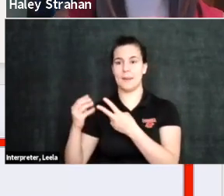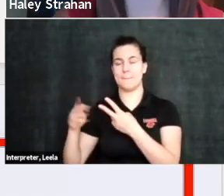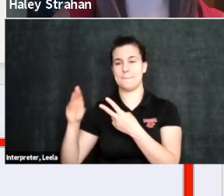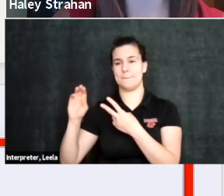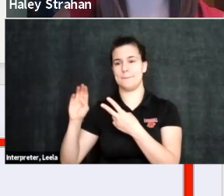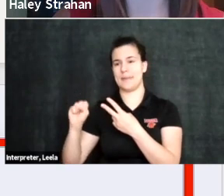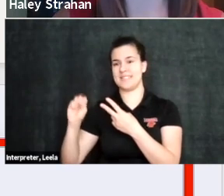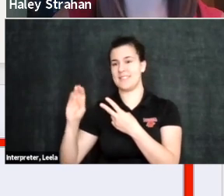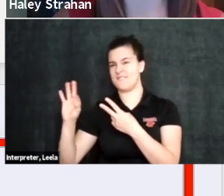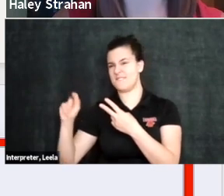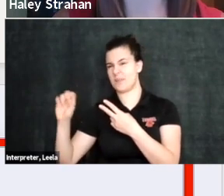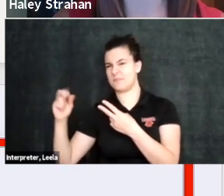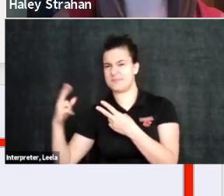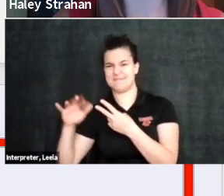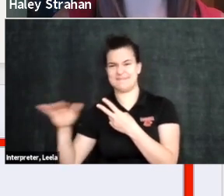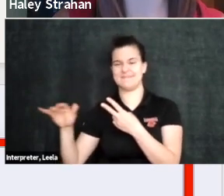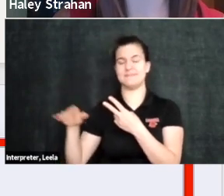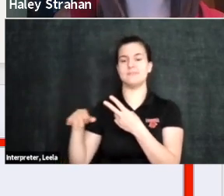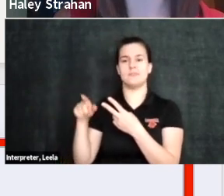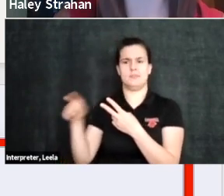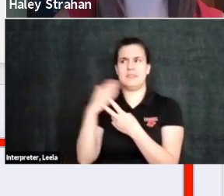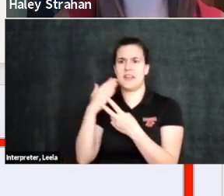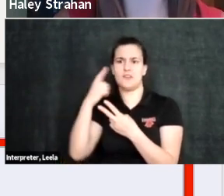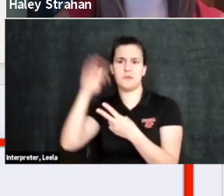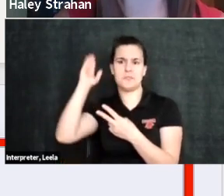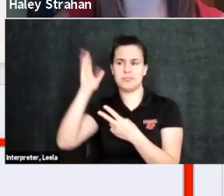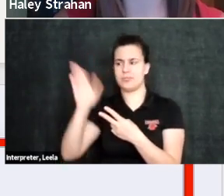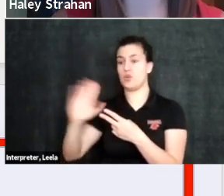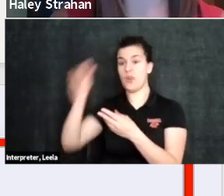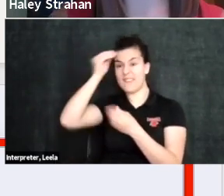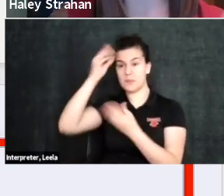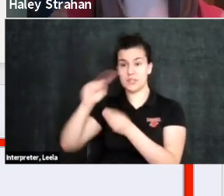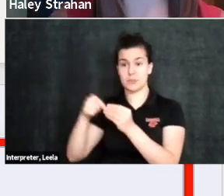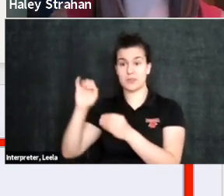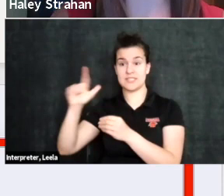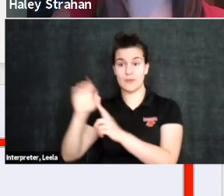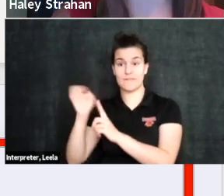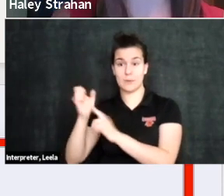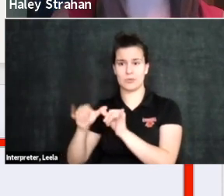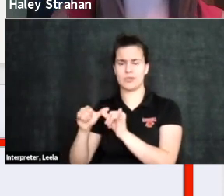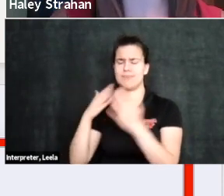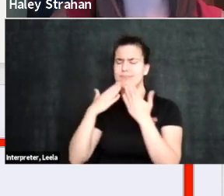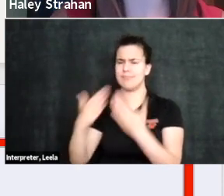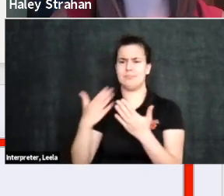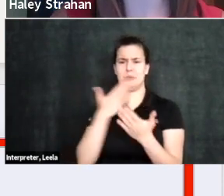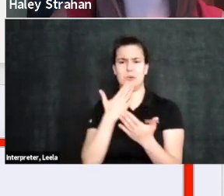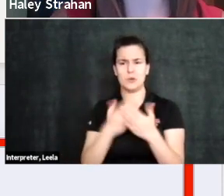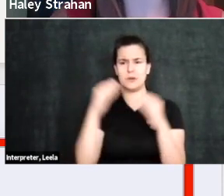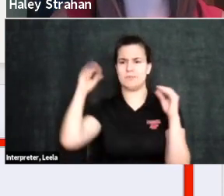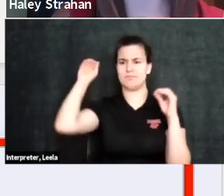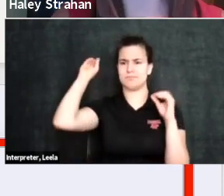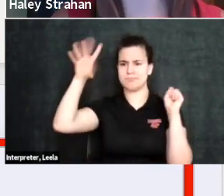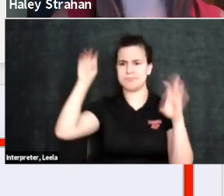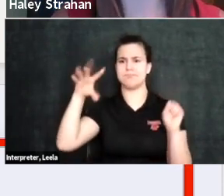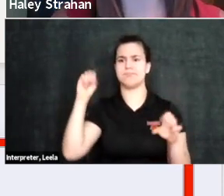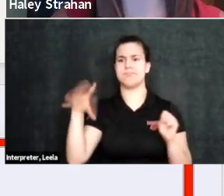us today. Y'all gave us some really good information about civil and environmental engineering. If anybody would